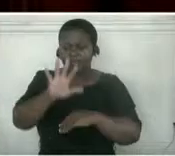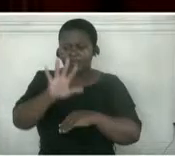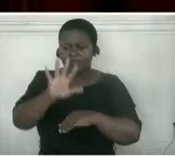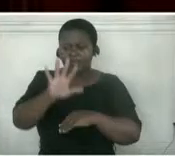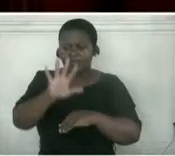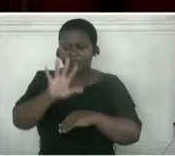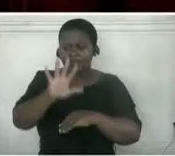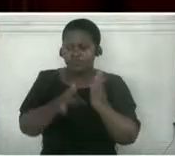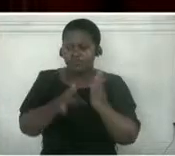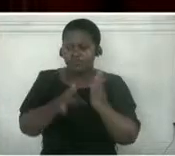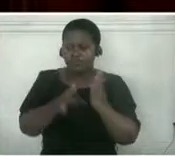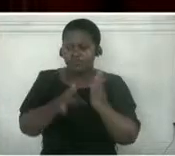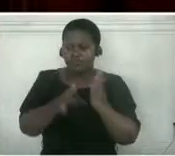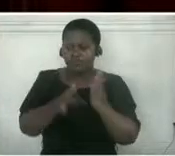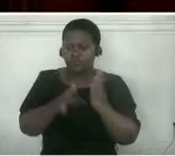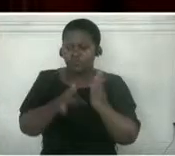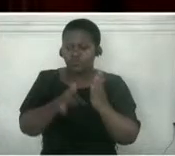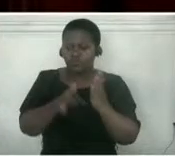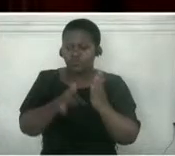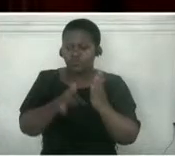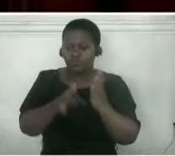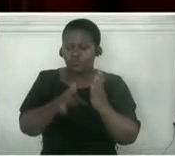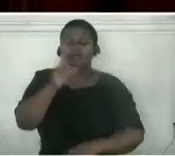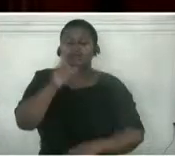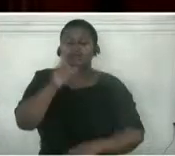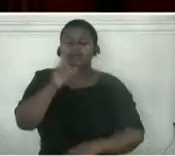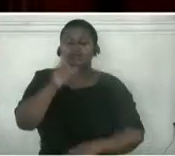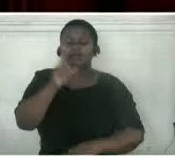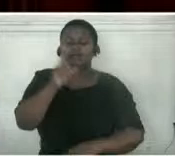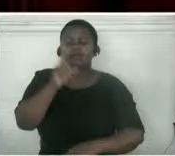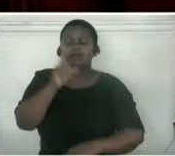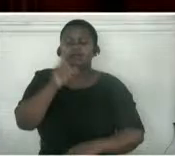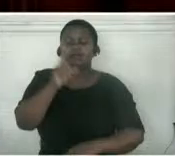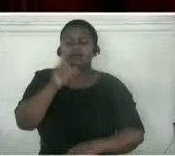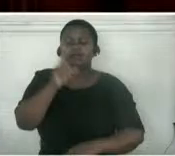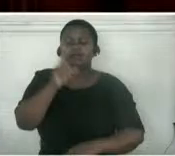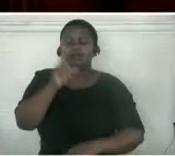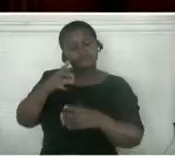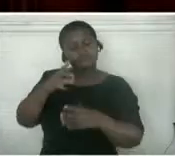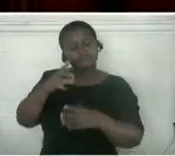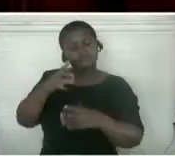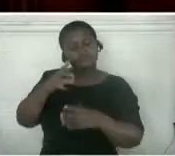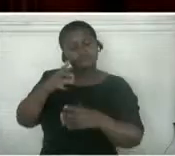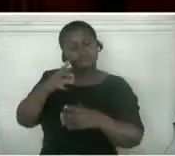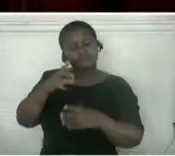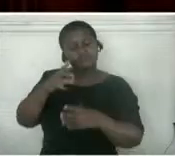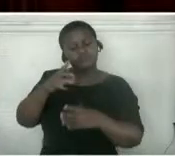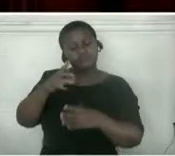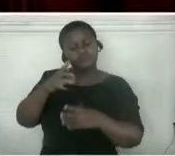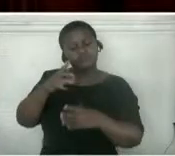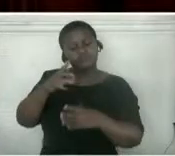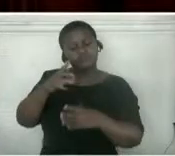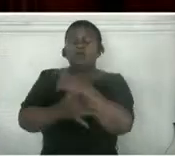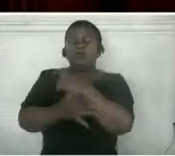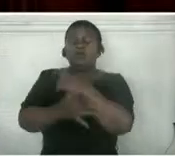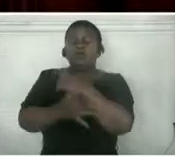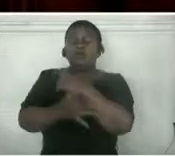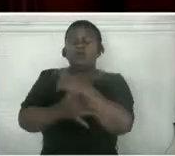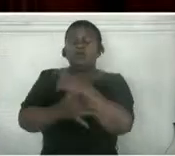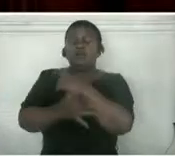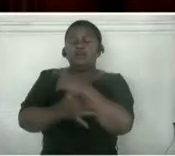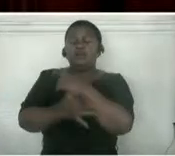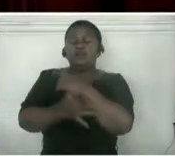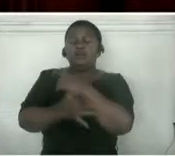and vaccines. We should all play our part to help our country and the province achieve